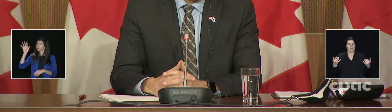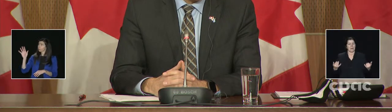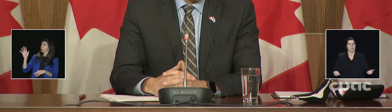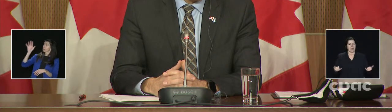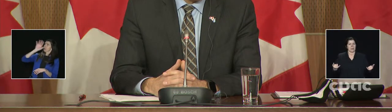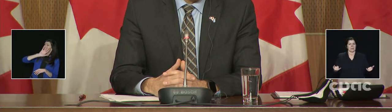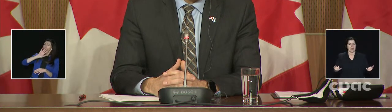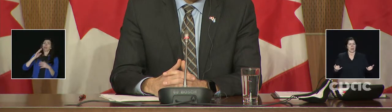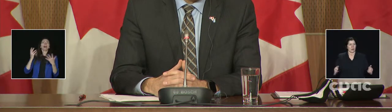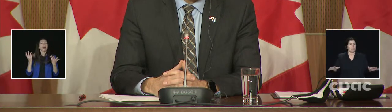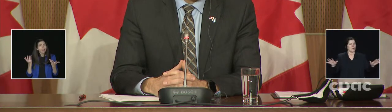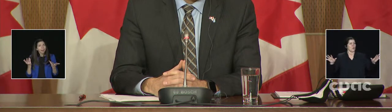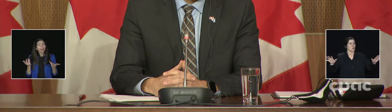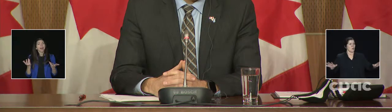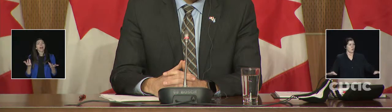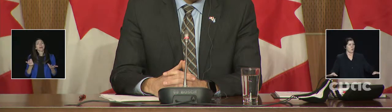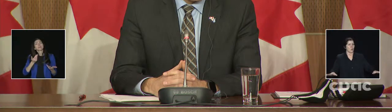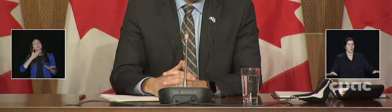better